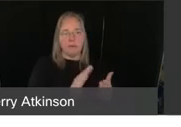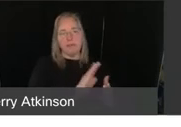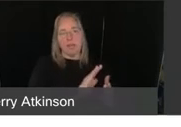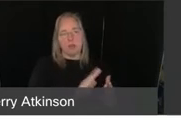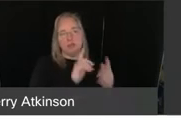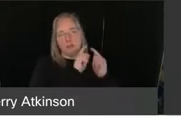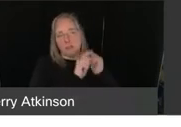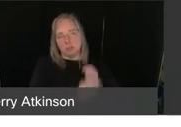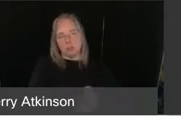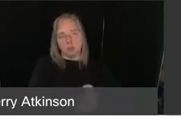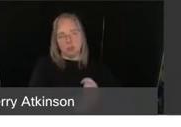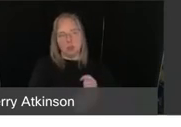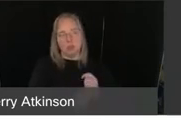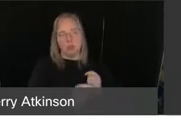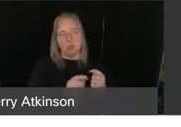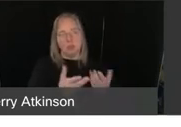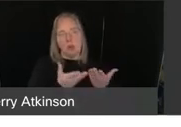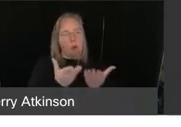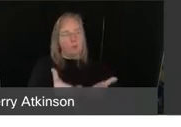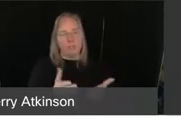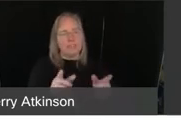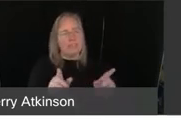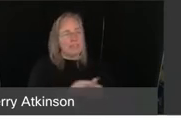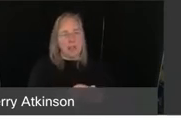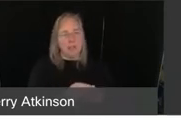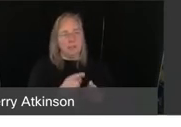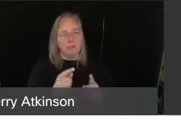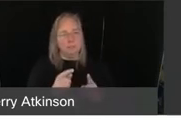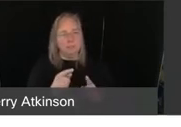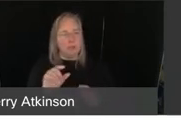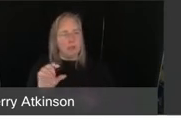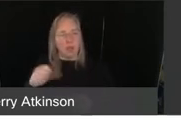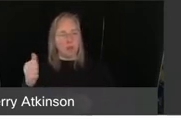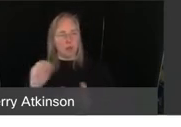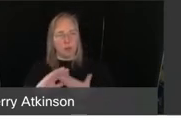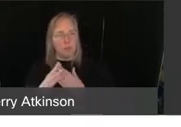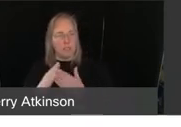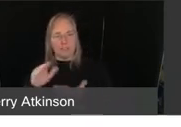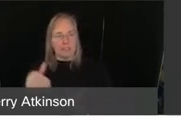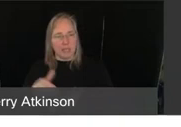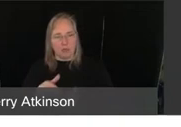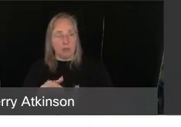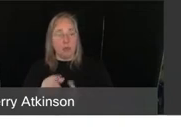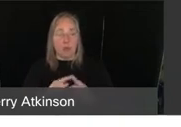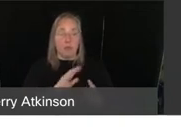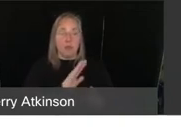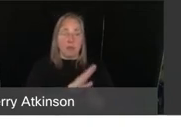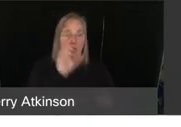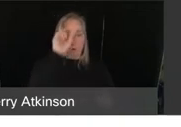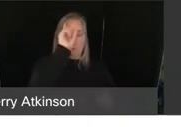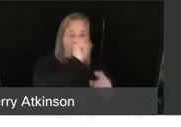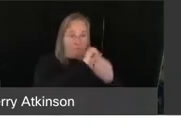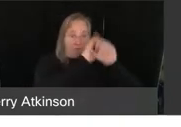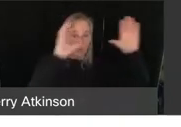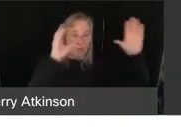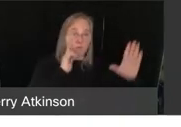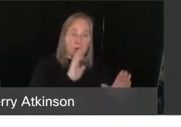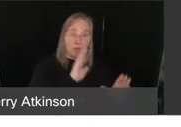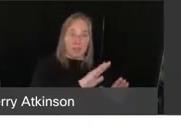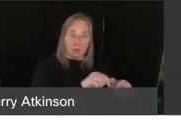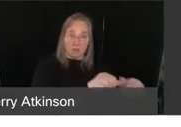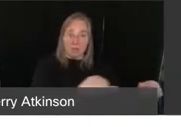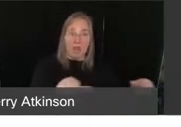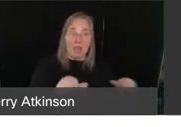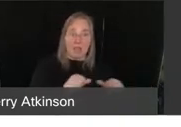services, traditional offerings that they do at other community centers, but their vision for their space is really to have